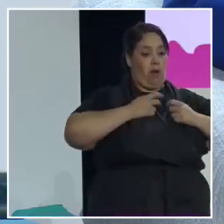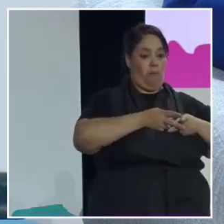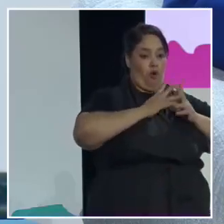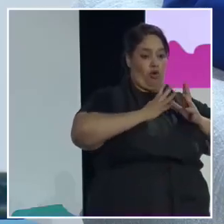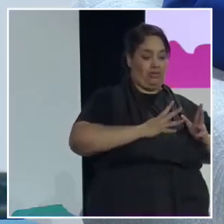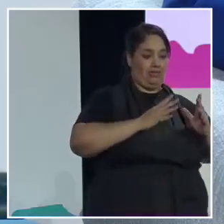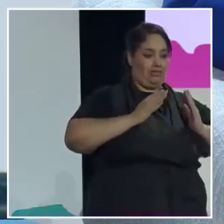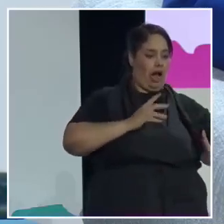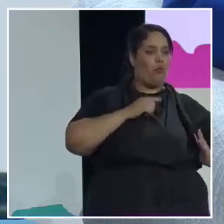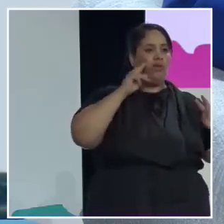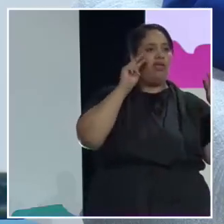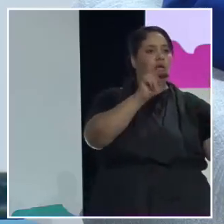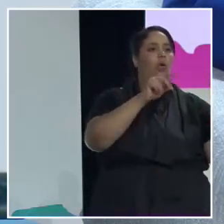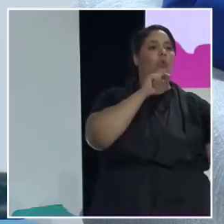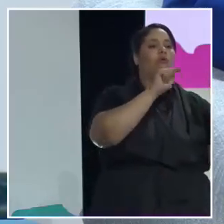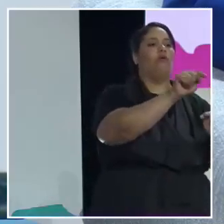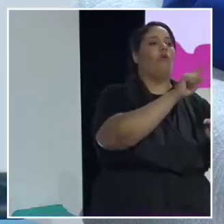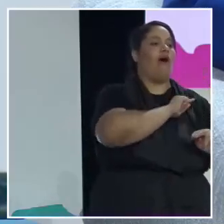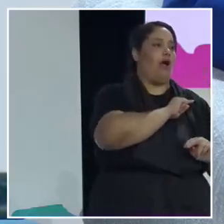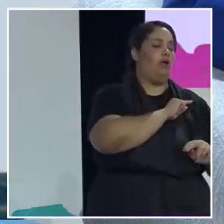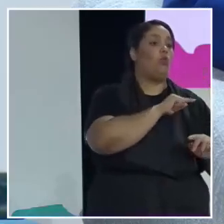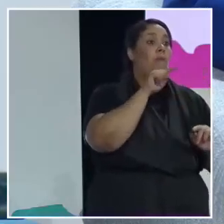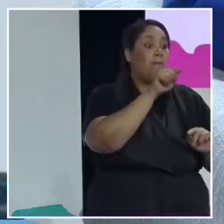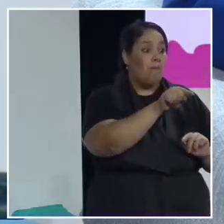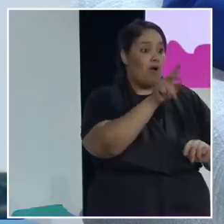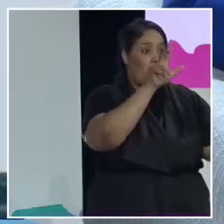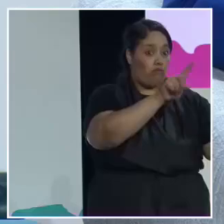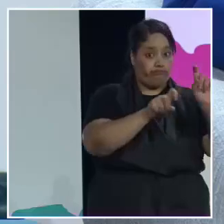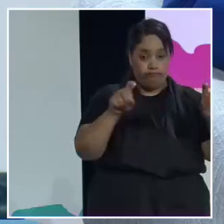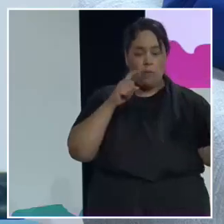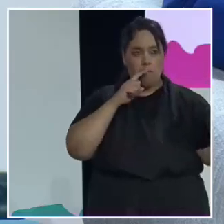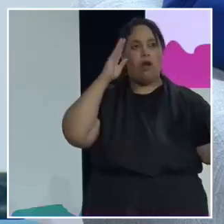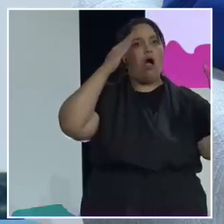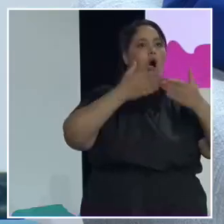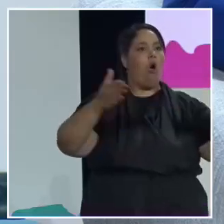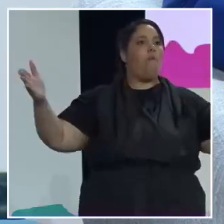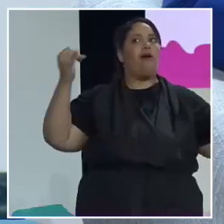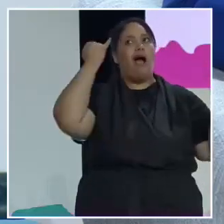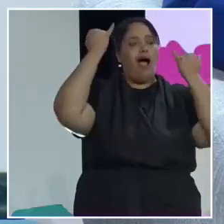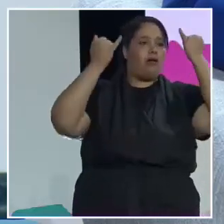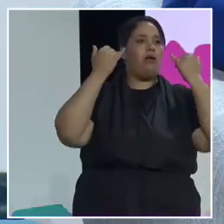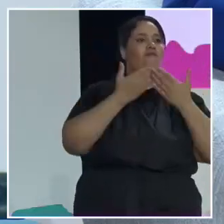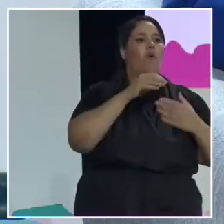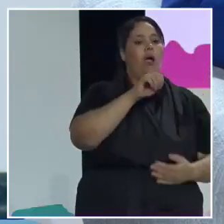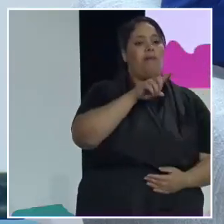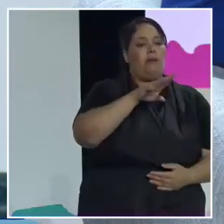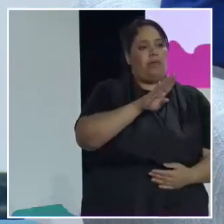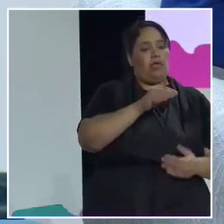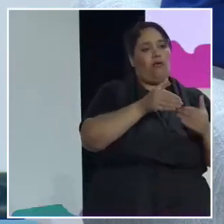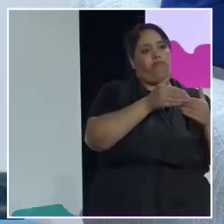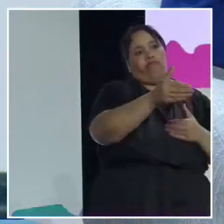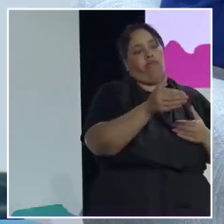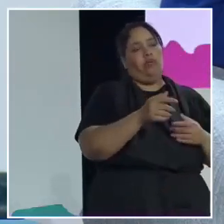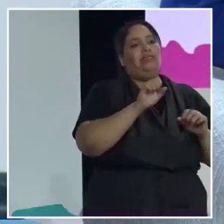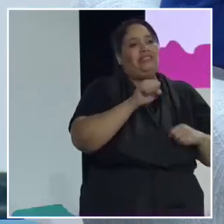I think that will also unlock a lot of ideas around where the future of NDBs go. Of course, NDBs